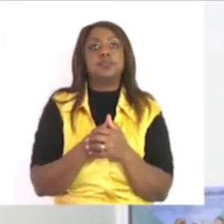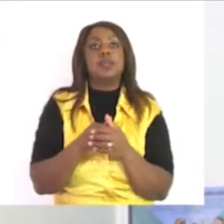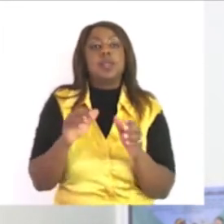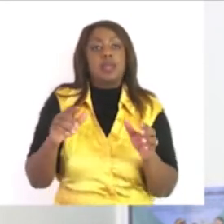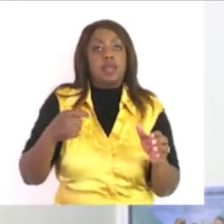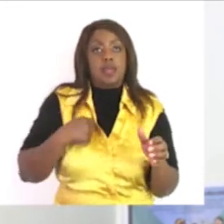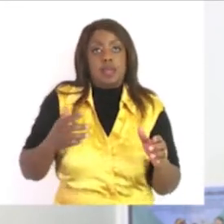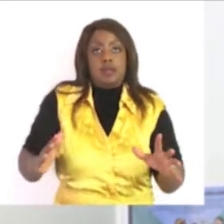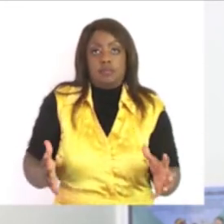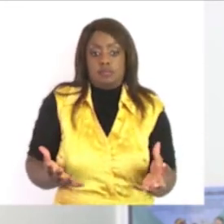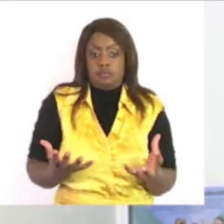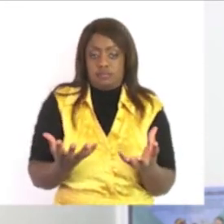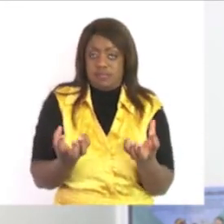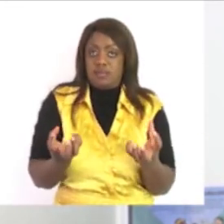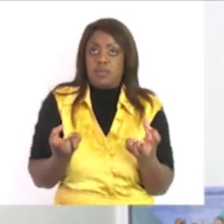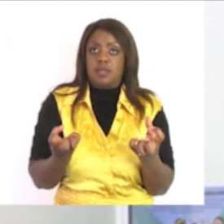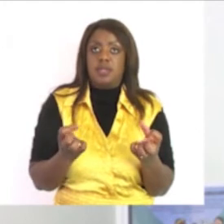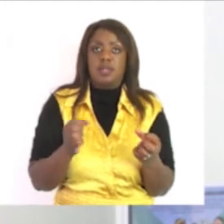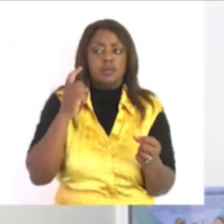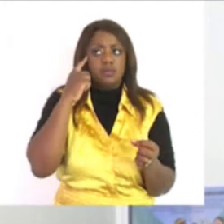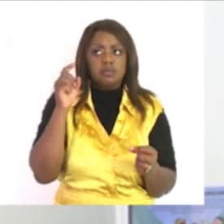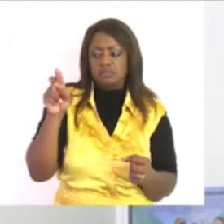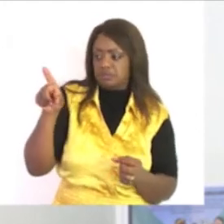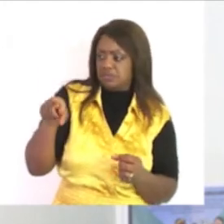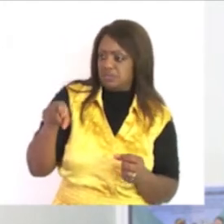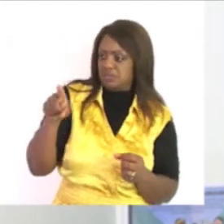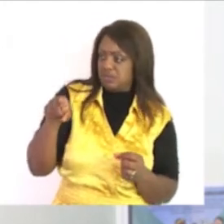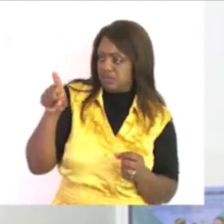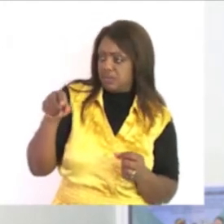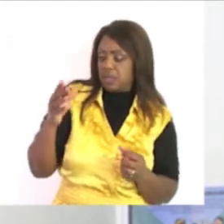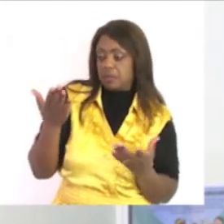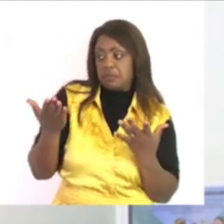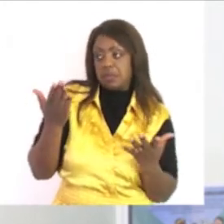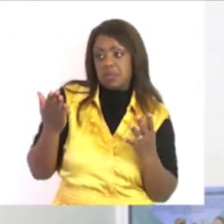to do the estimate, which is to look at her height and